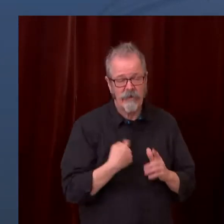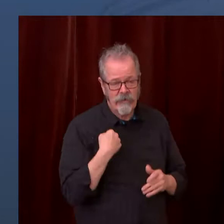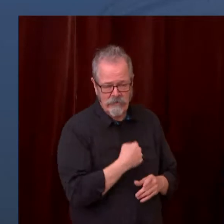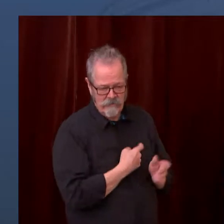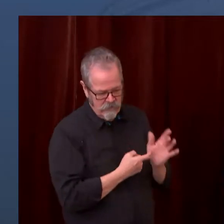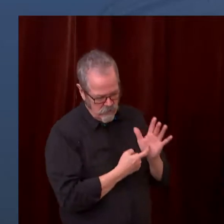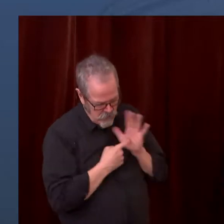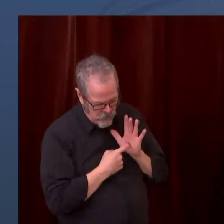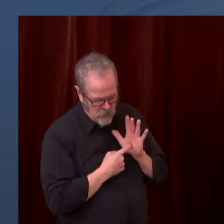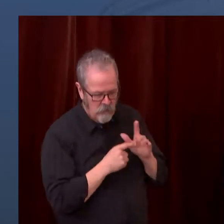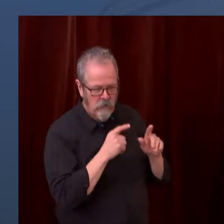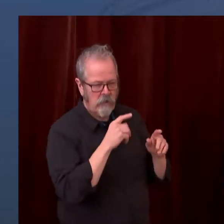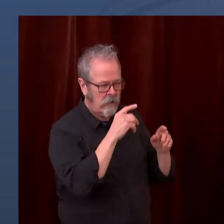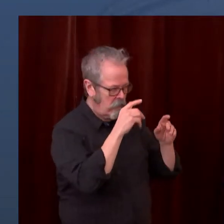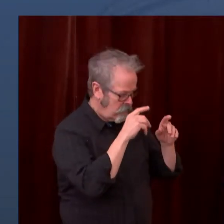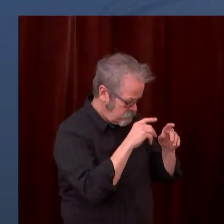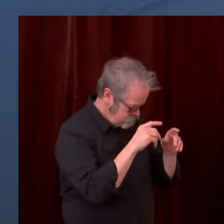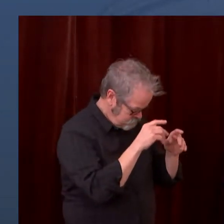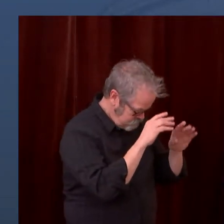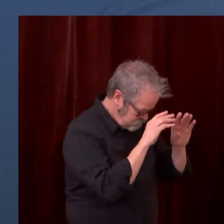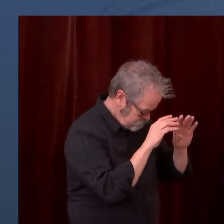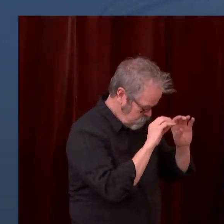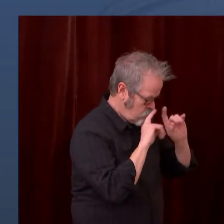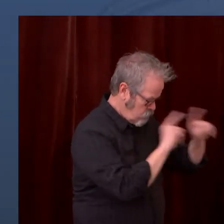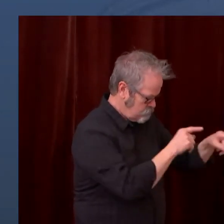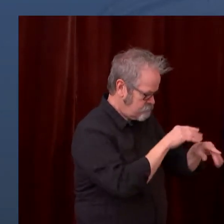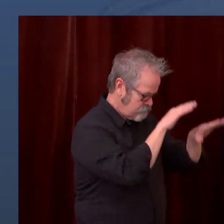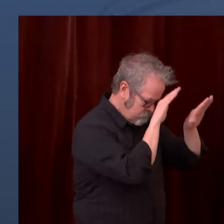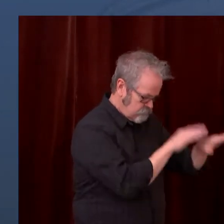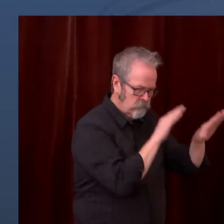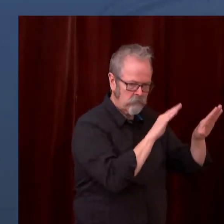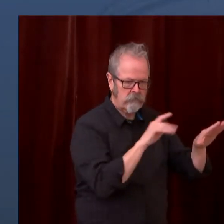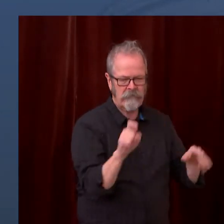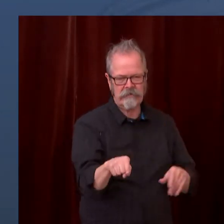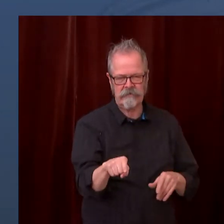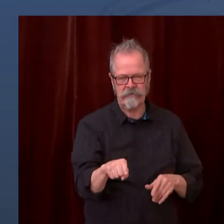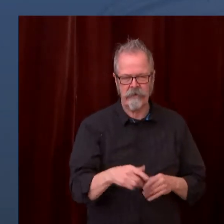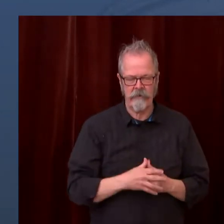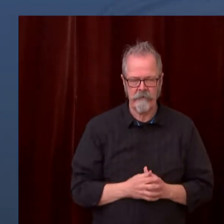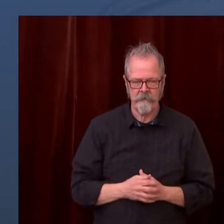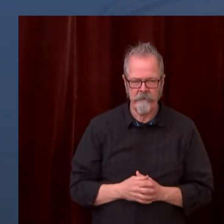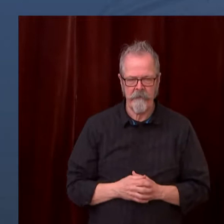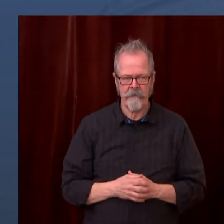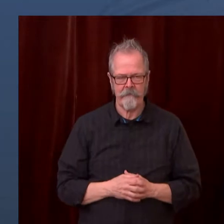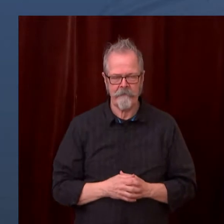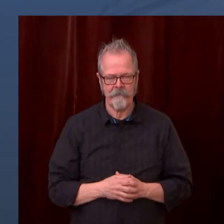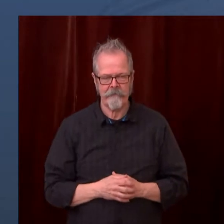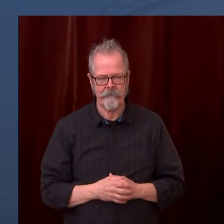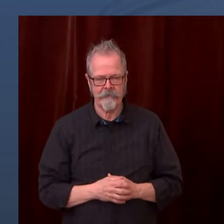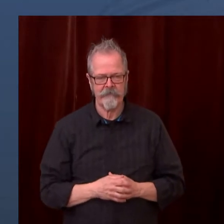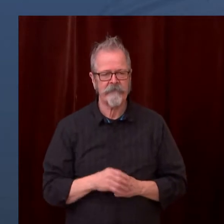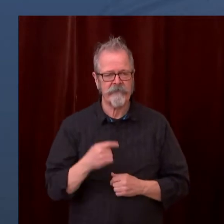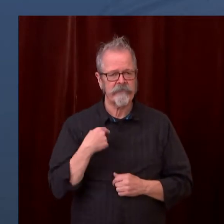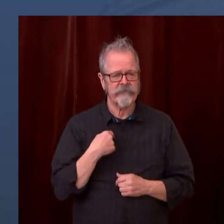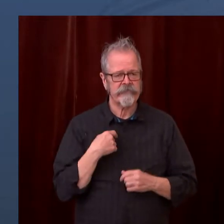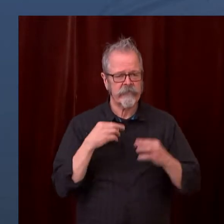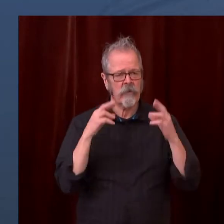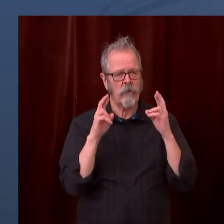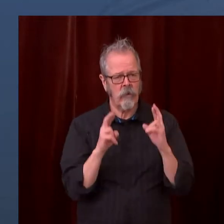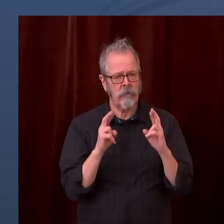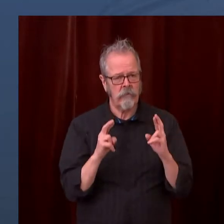impact of giving educators more confidence going back to teach in schools. I hope it will have that